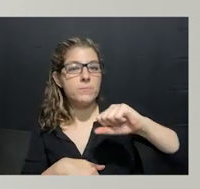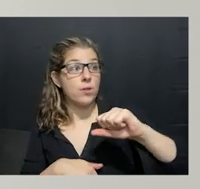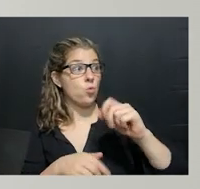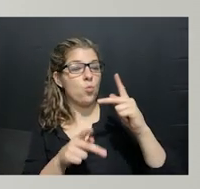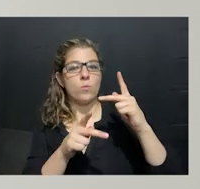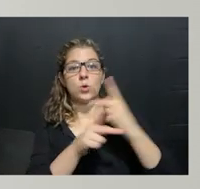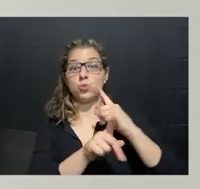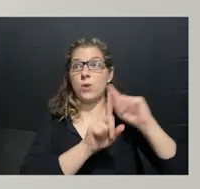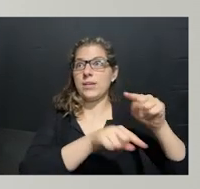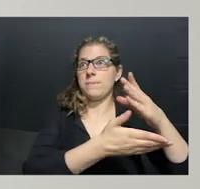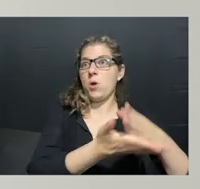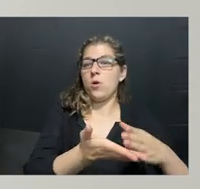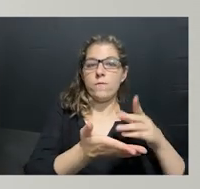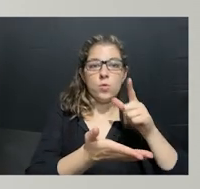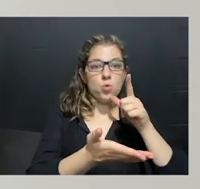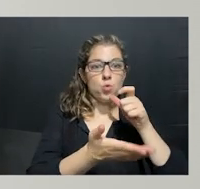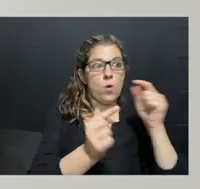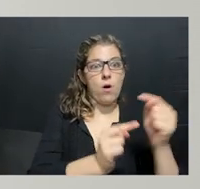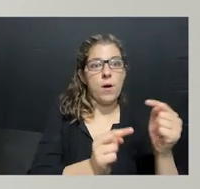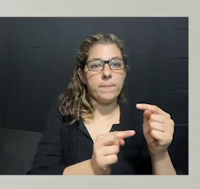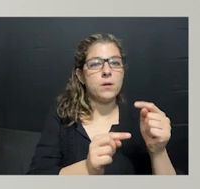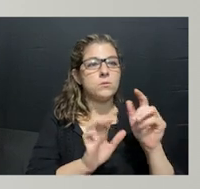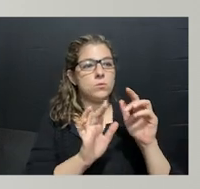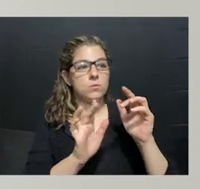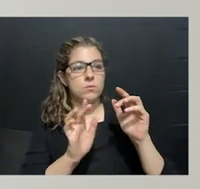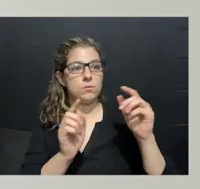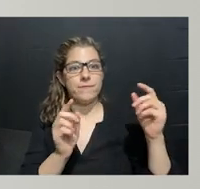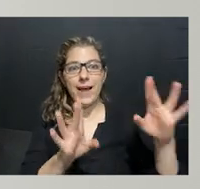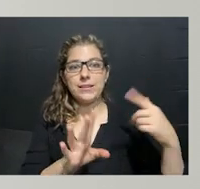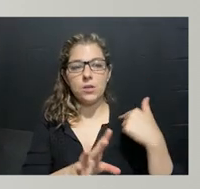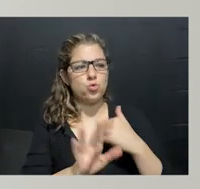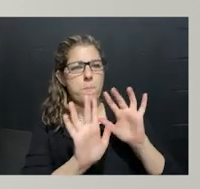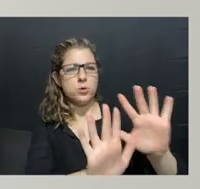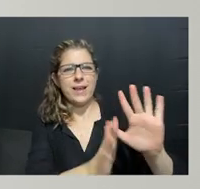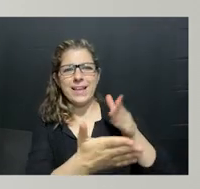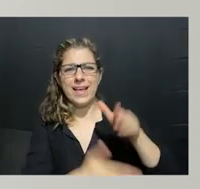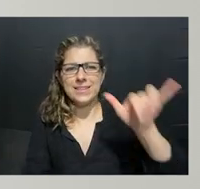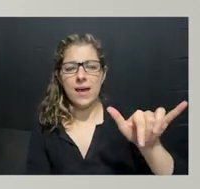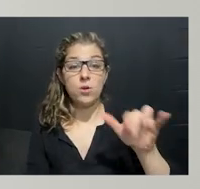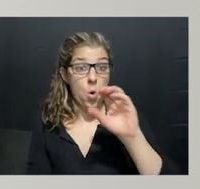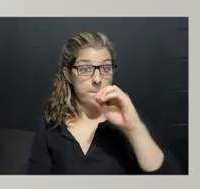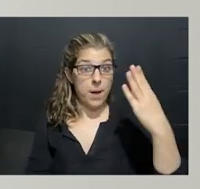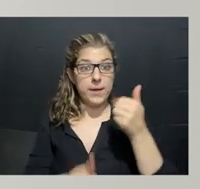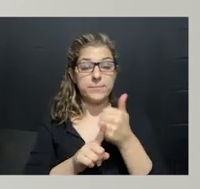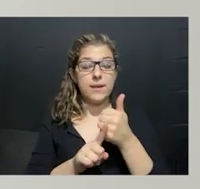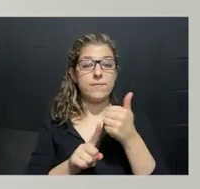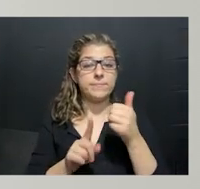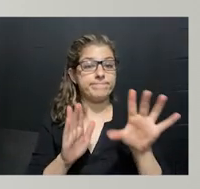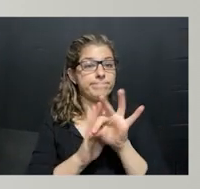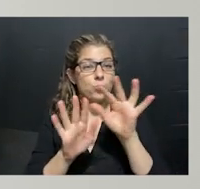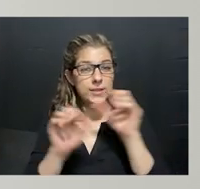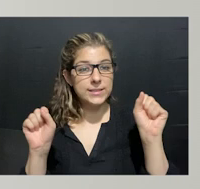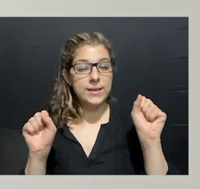worst reactionary elements who would do harm and violence to us. The moment of Barack Obama being